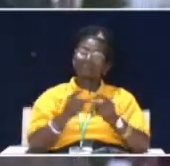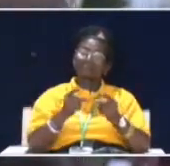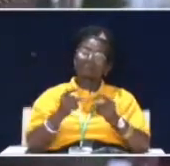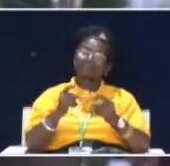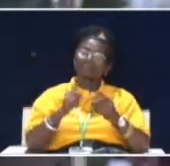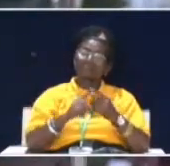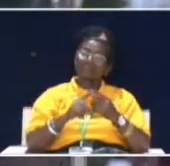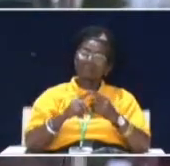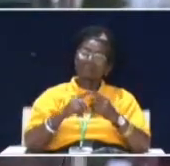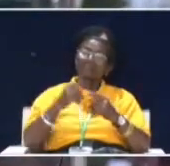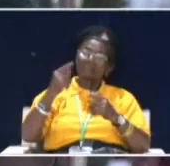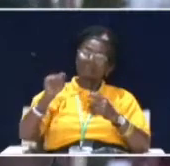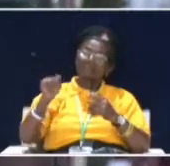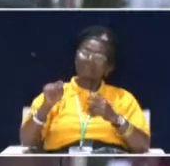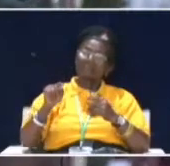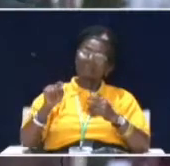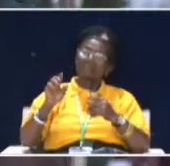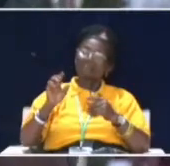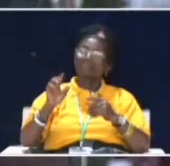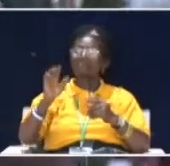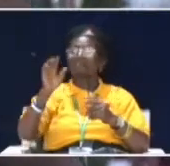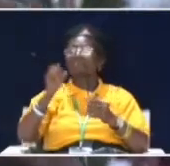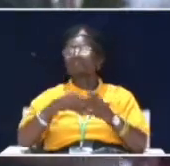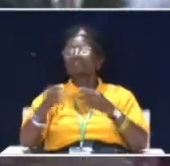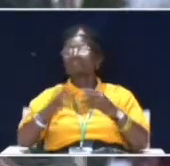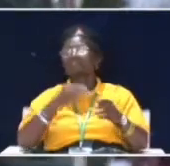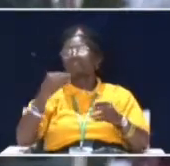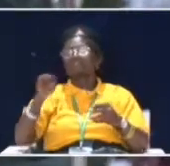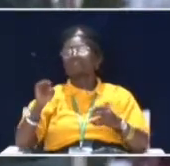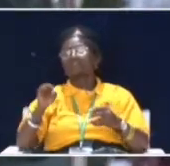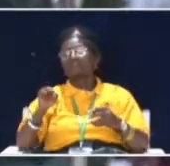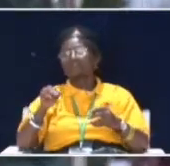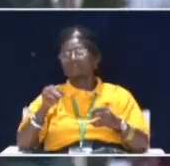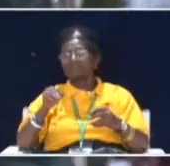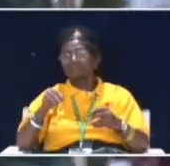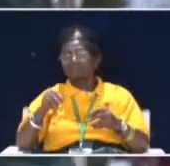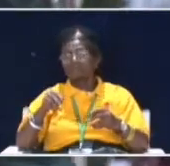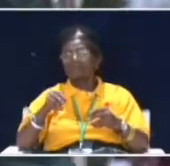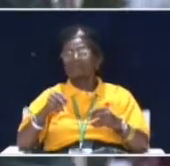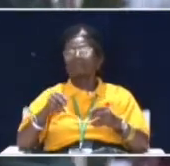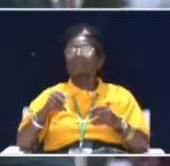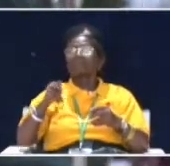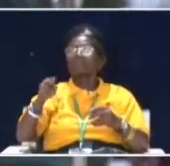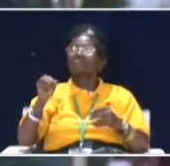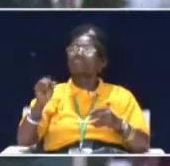Adullam. And a lot of